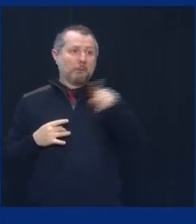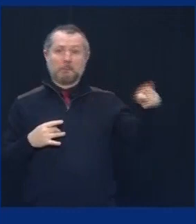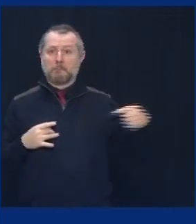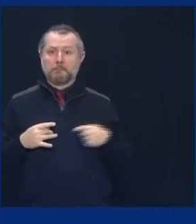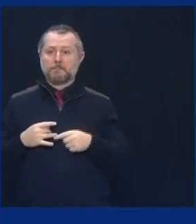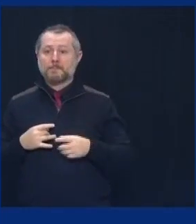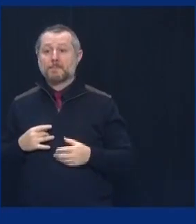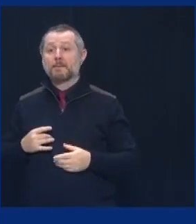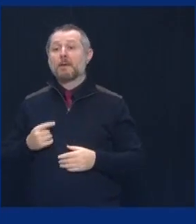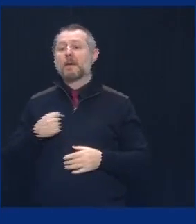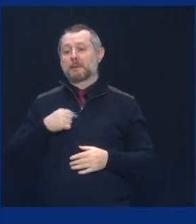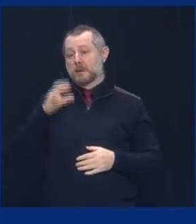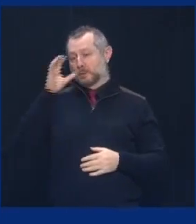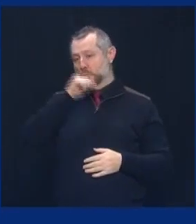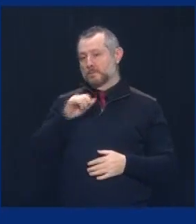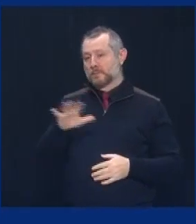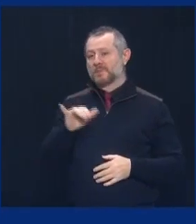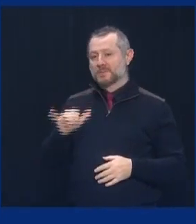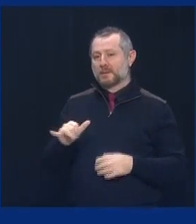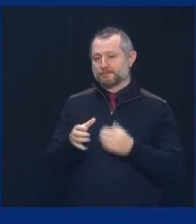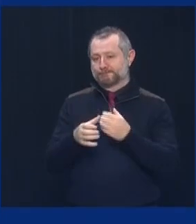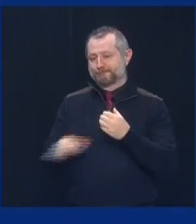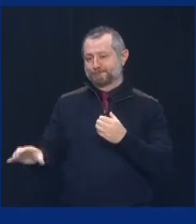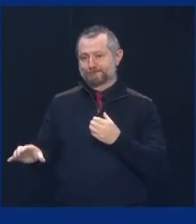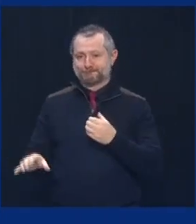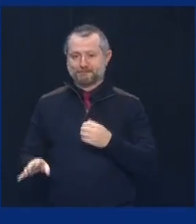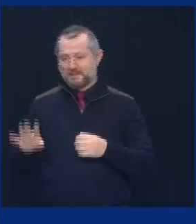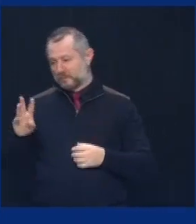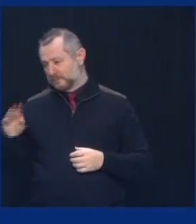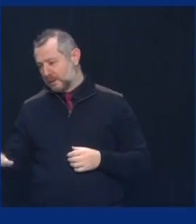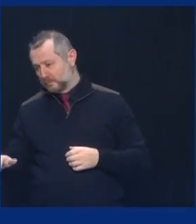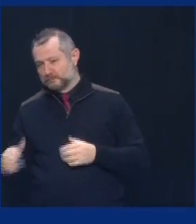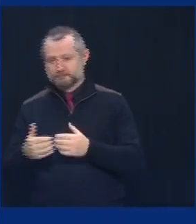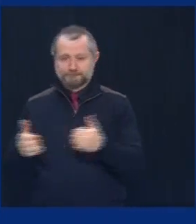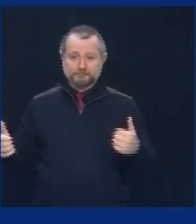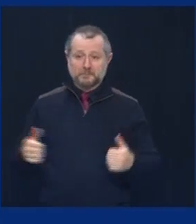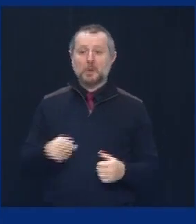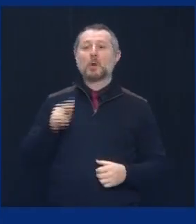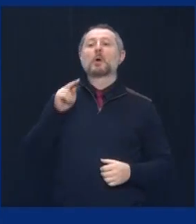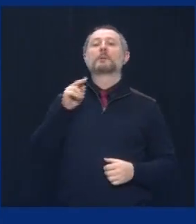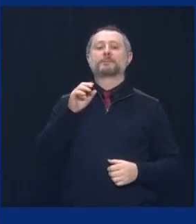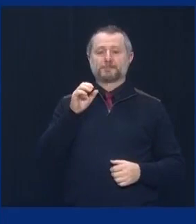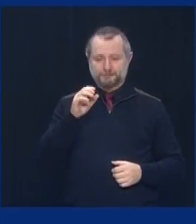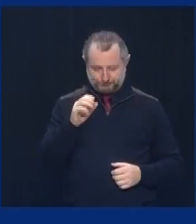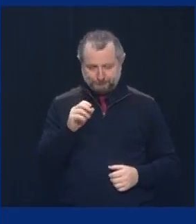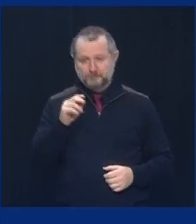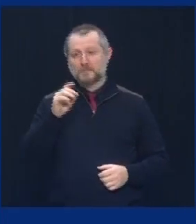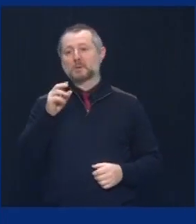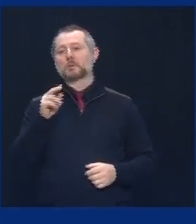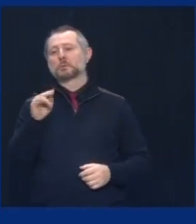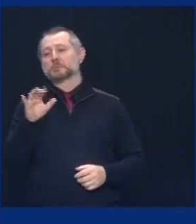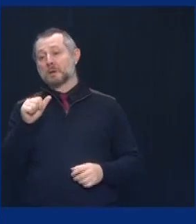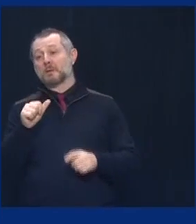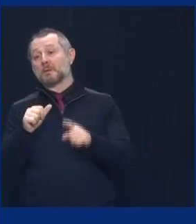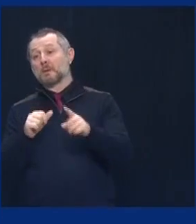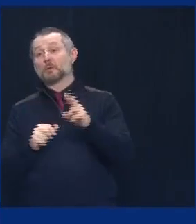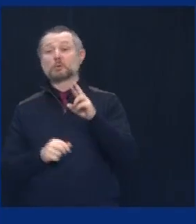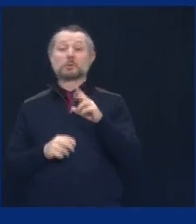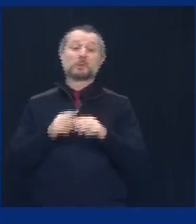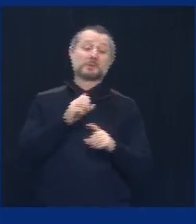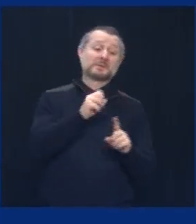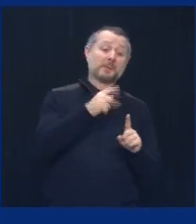I'm assuming that. Rob, do you know, is that? Yeah, that's correct. We look at all of the cases that occurred between September and November